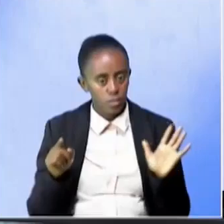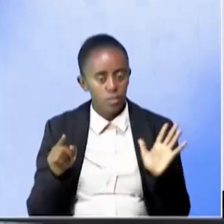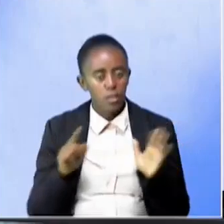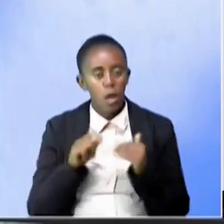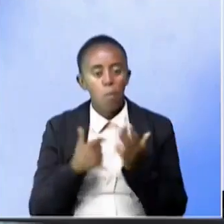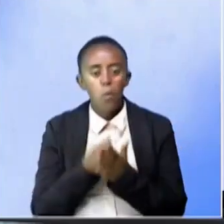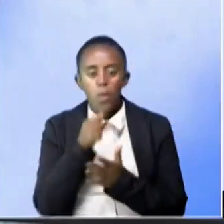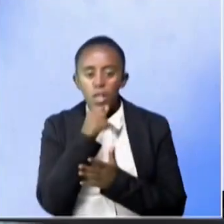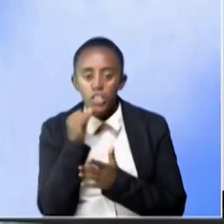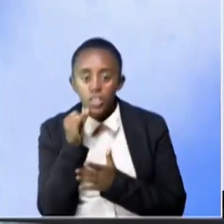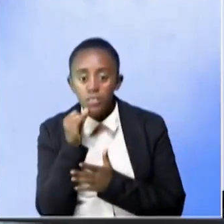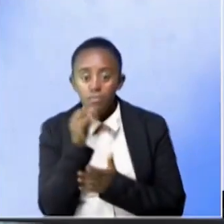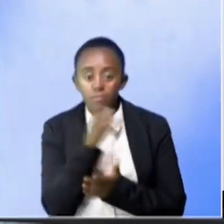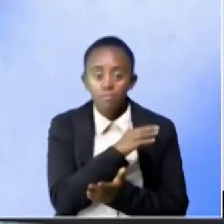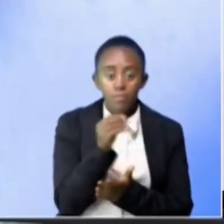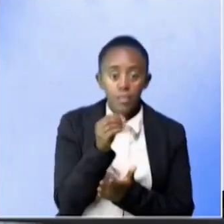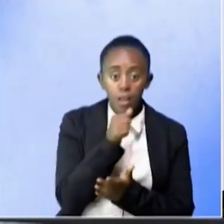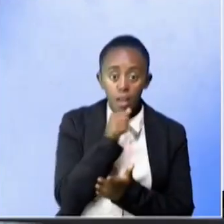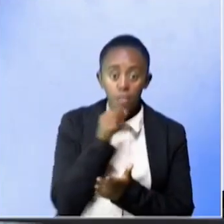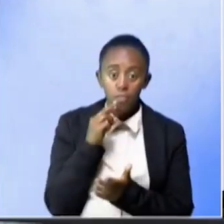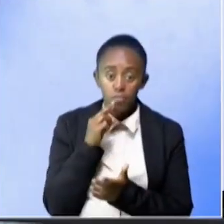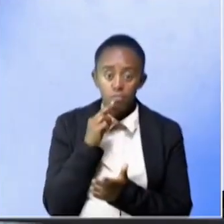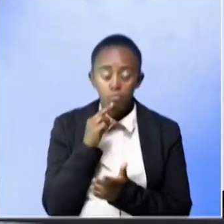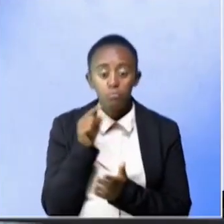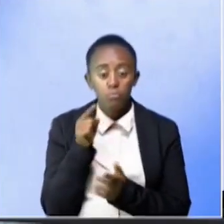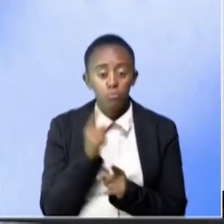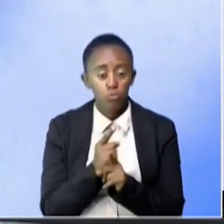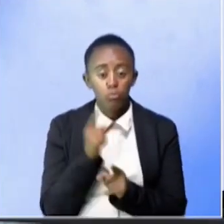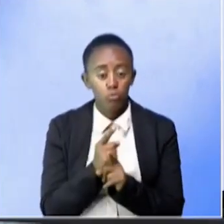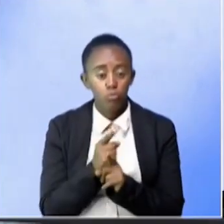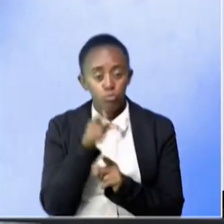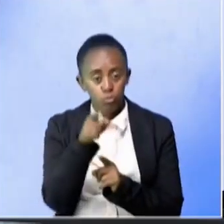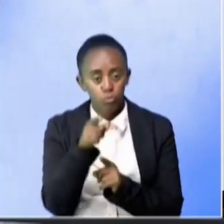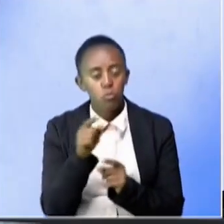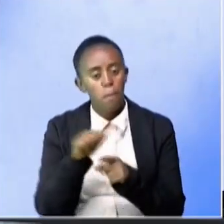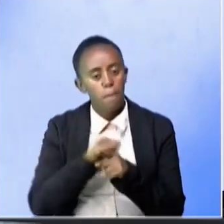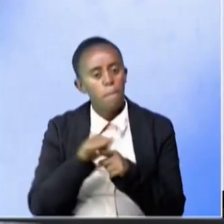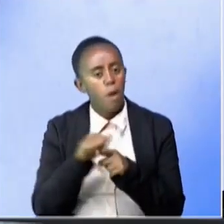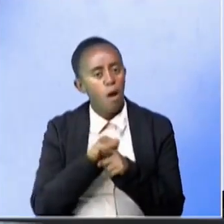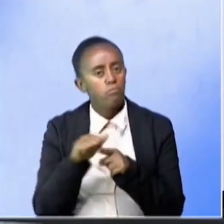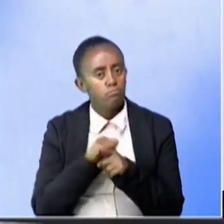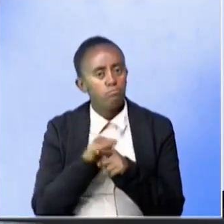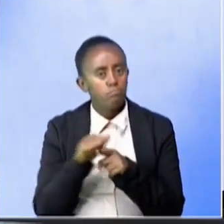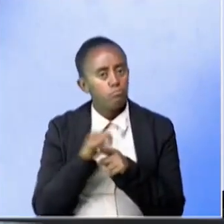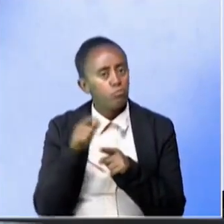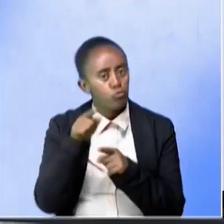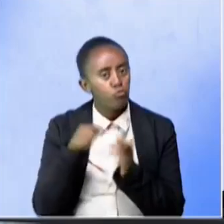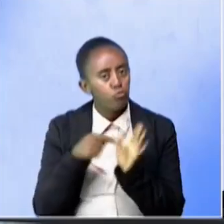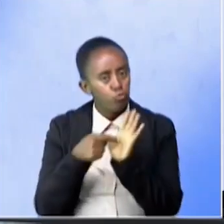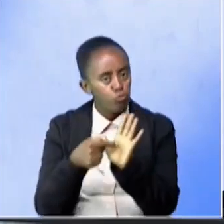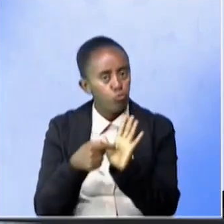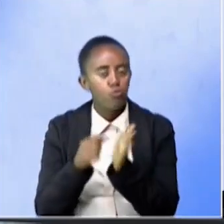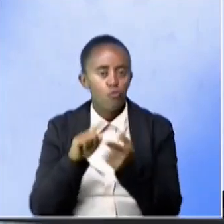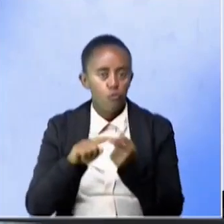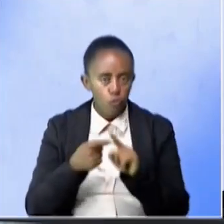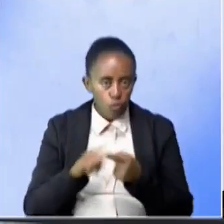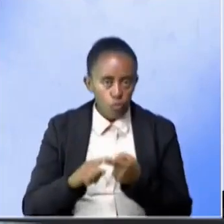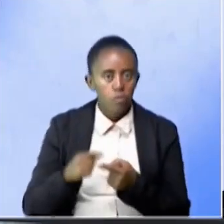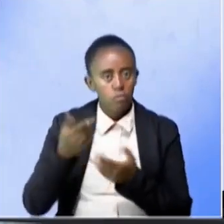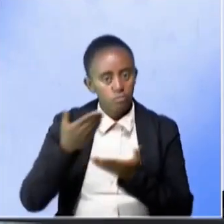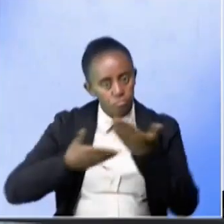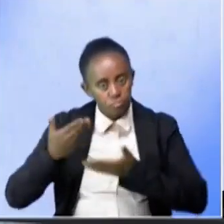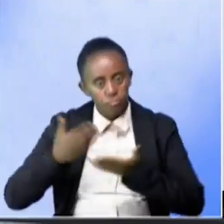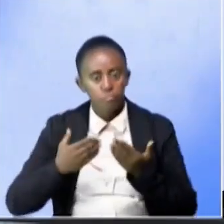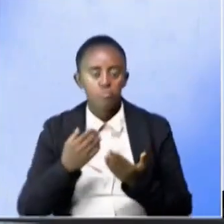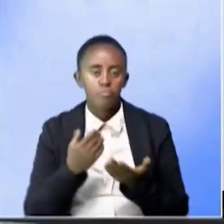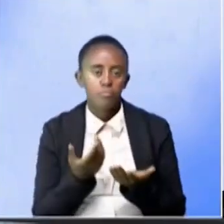about adjectives and adverbs. I'm sure that you have to practice and show to your friends and tell.